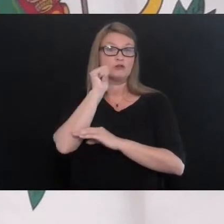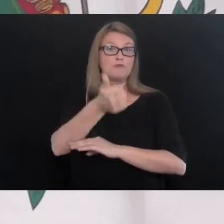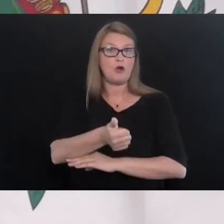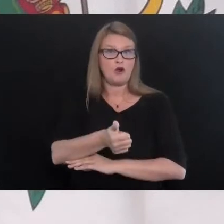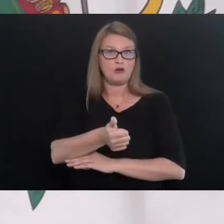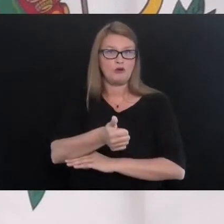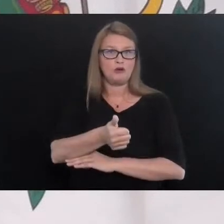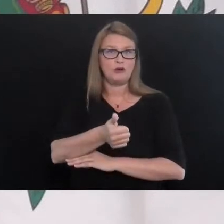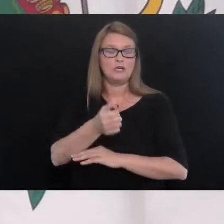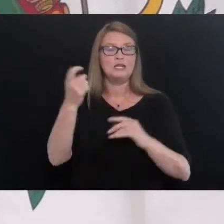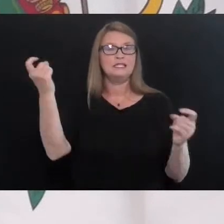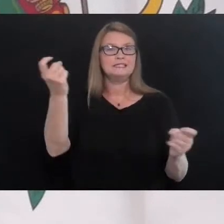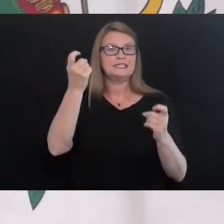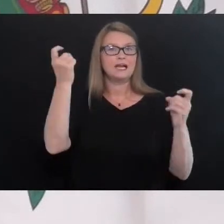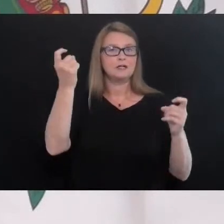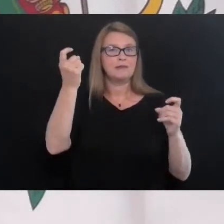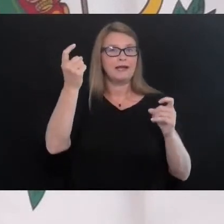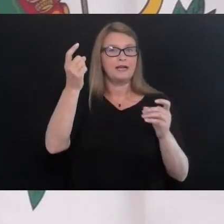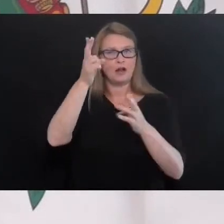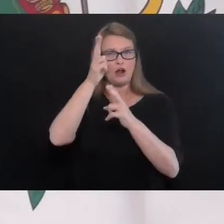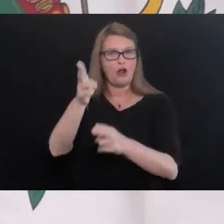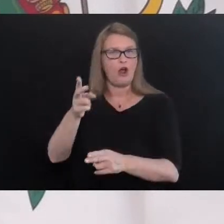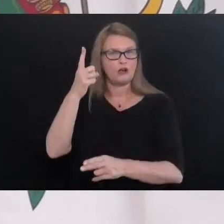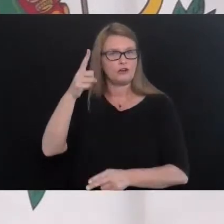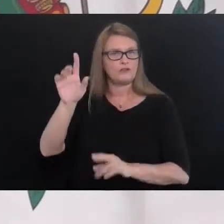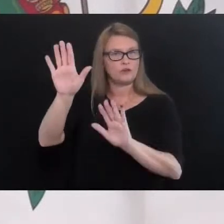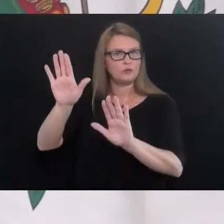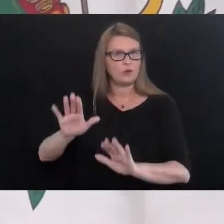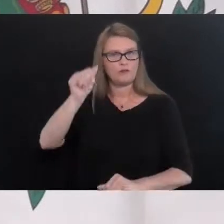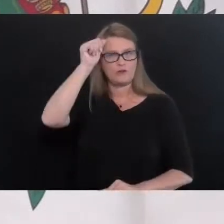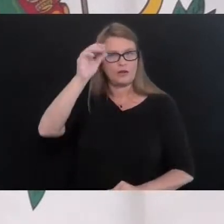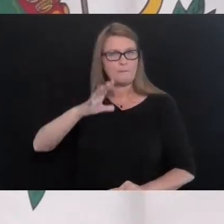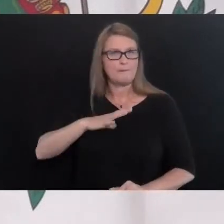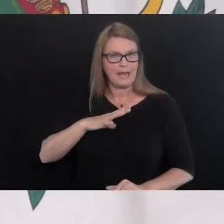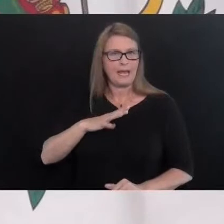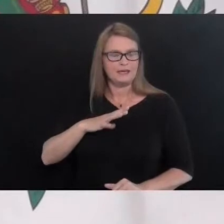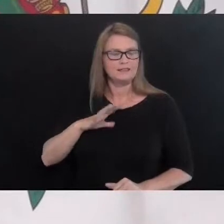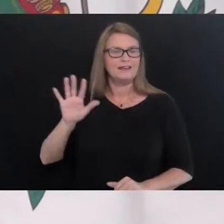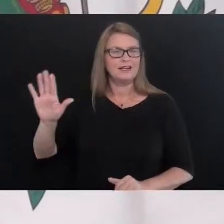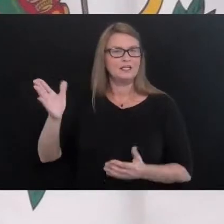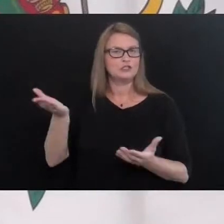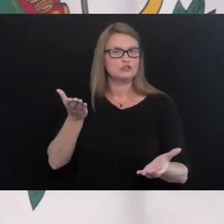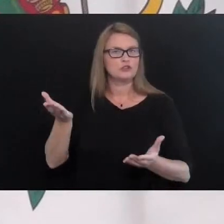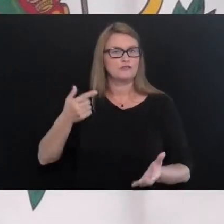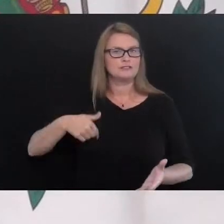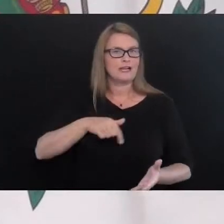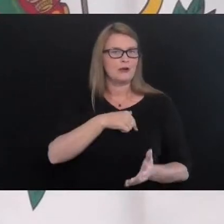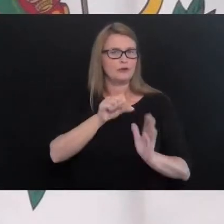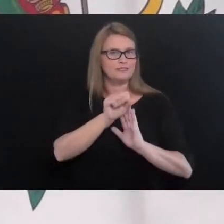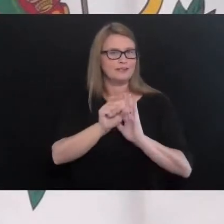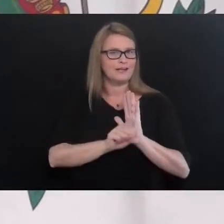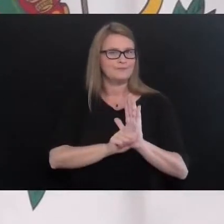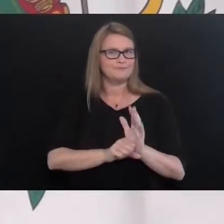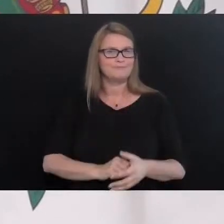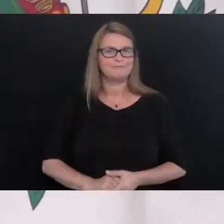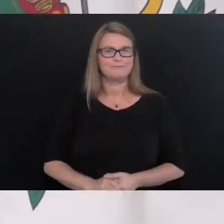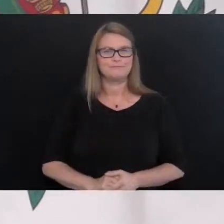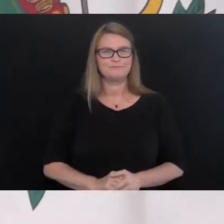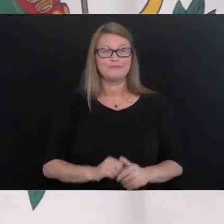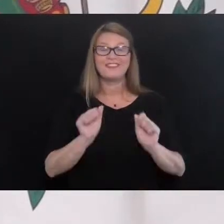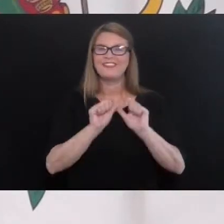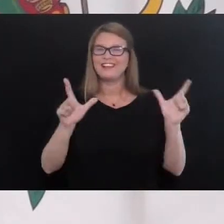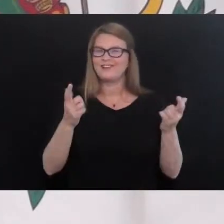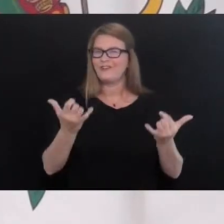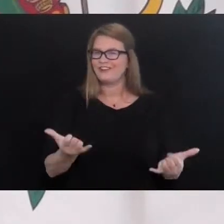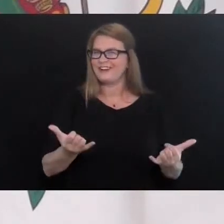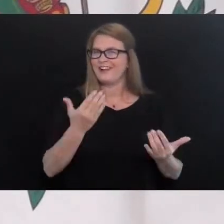tomorrow, celebrating this wonderful man's achievements in his service to our great state. And that's all I've got